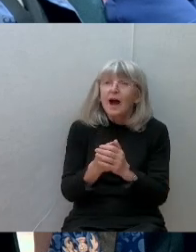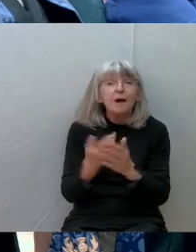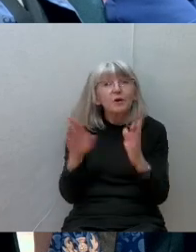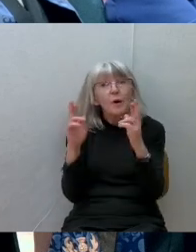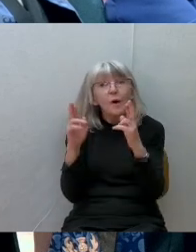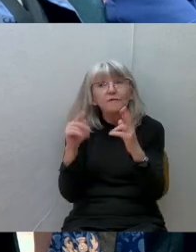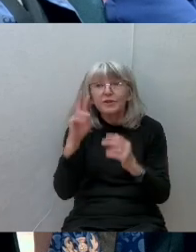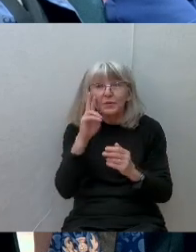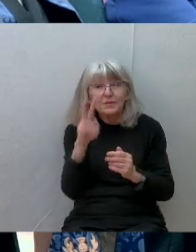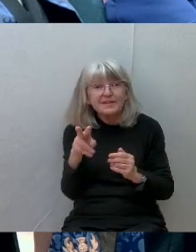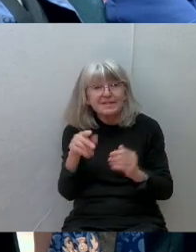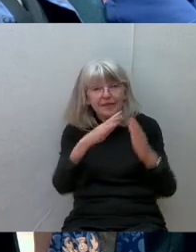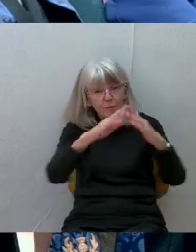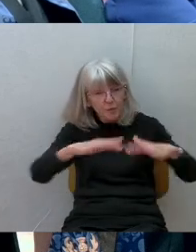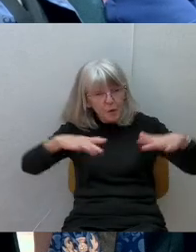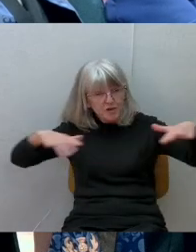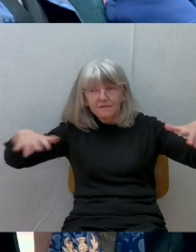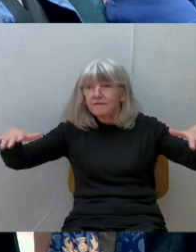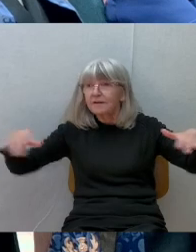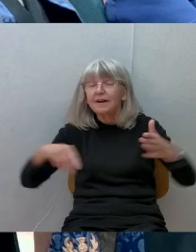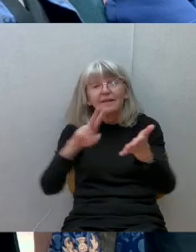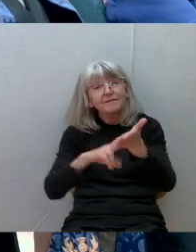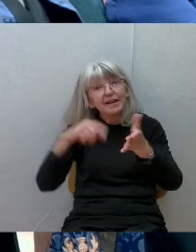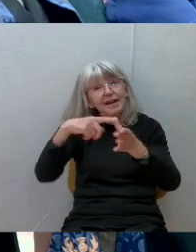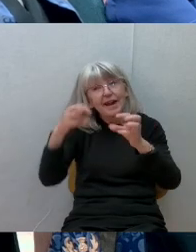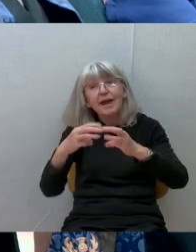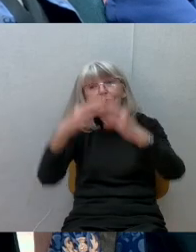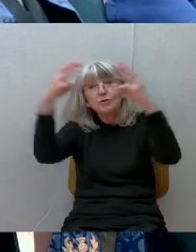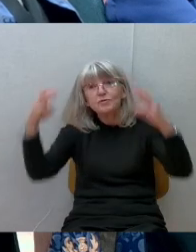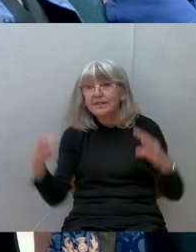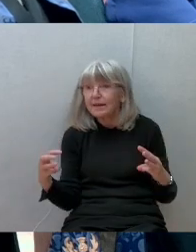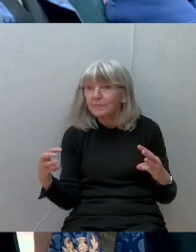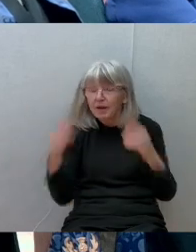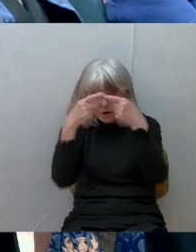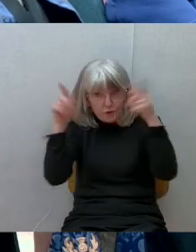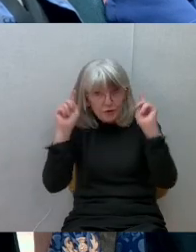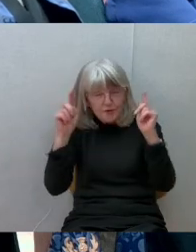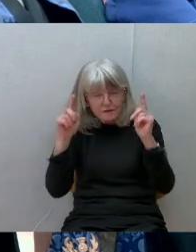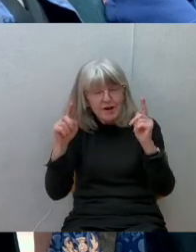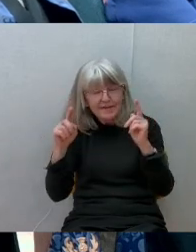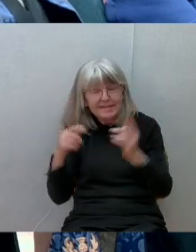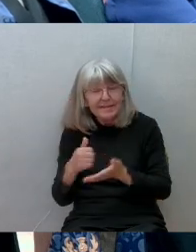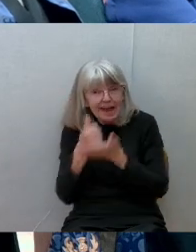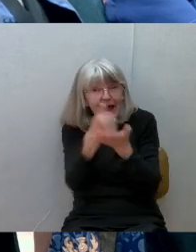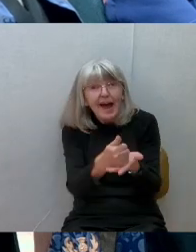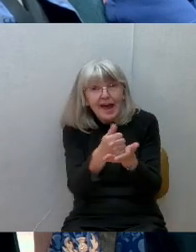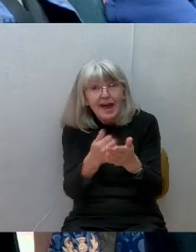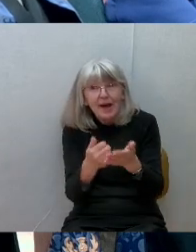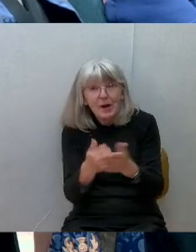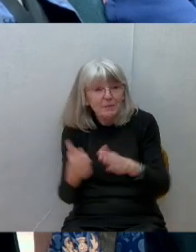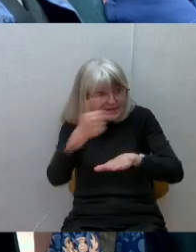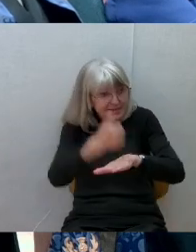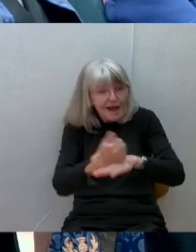at the wonderful V&A Museum that the university helped bring to Dundee. It's really a transforming city, and we